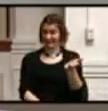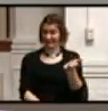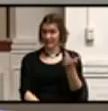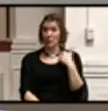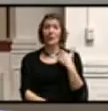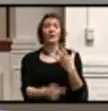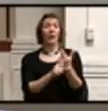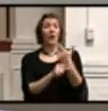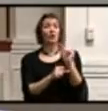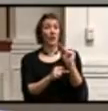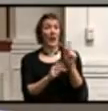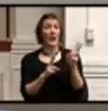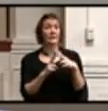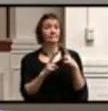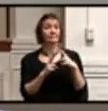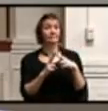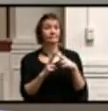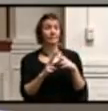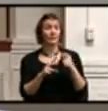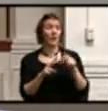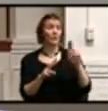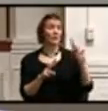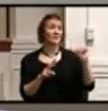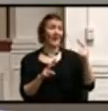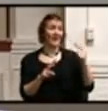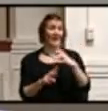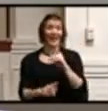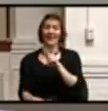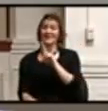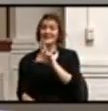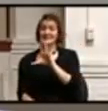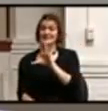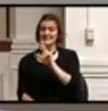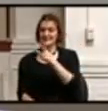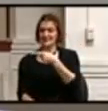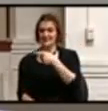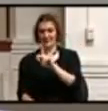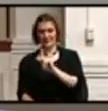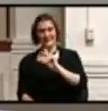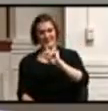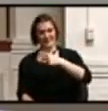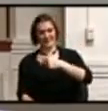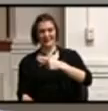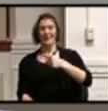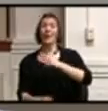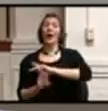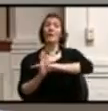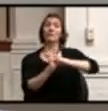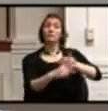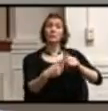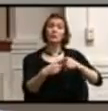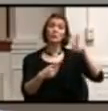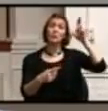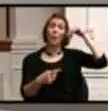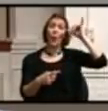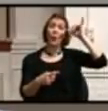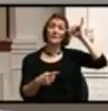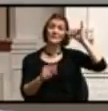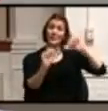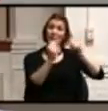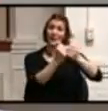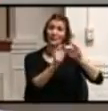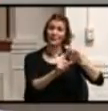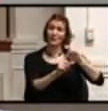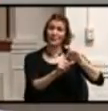couple grants from UDAG and from VCDP that were loaned to the Holstein Association. The